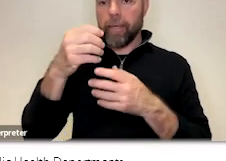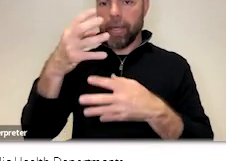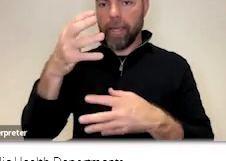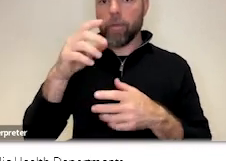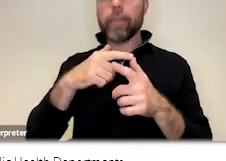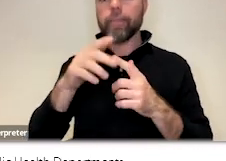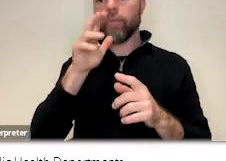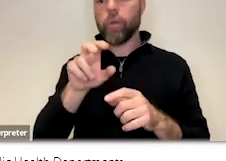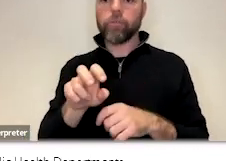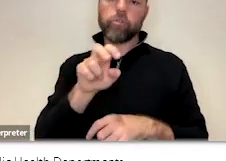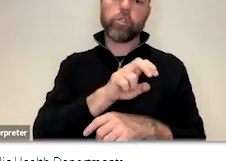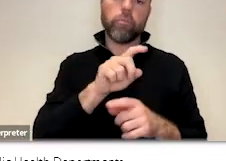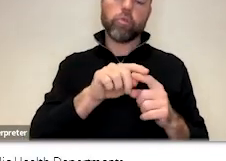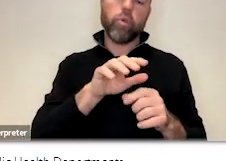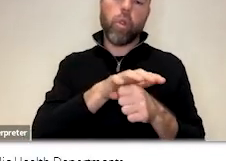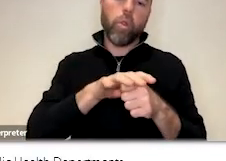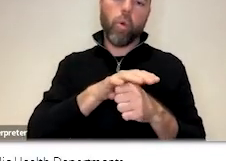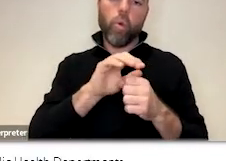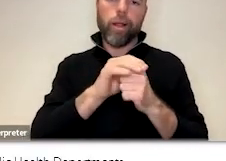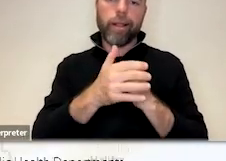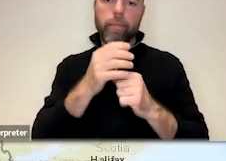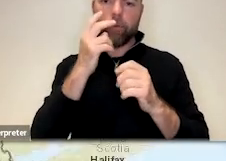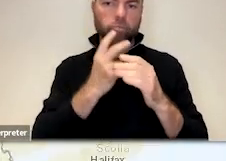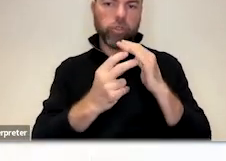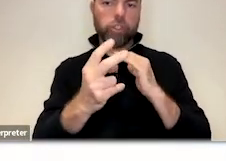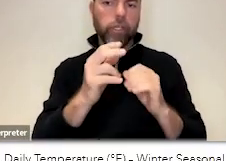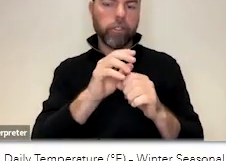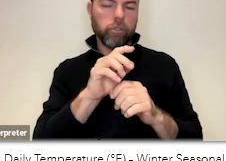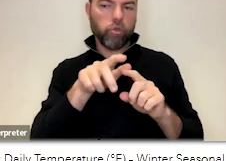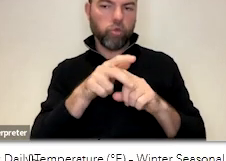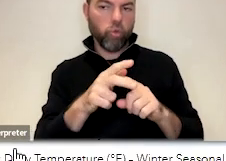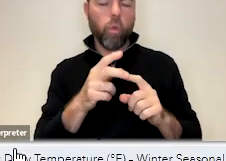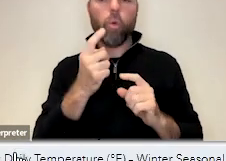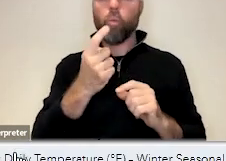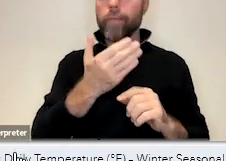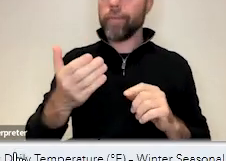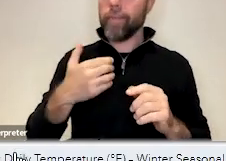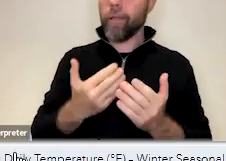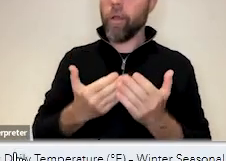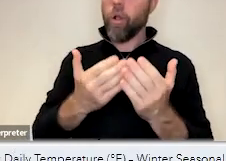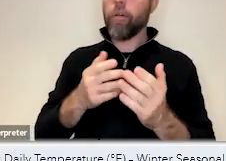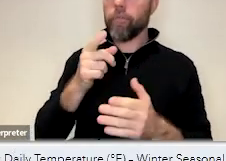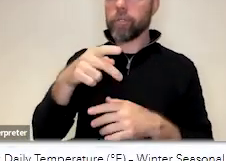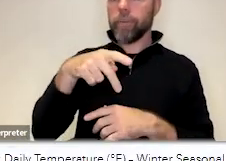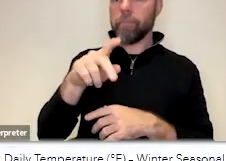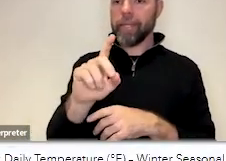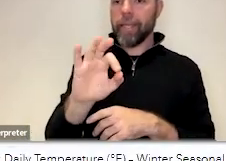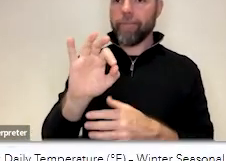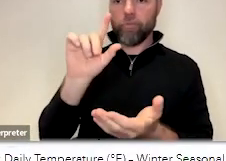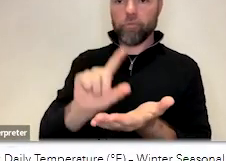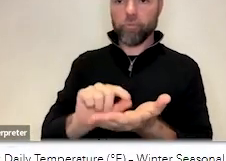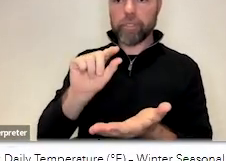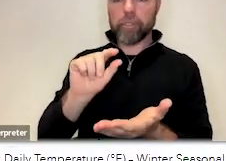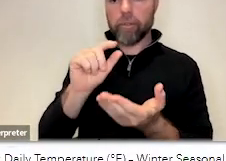head on over to our local climate projection tool. But one thing we do offer in here is a PDF printout of